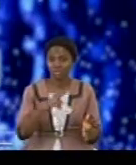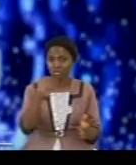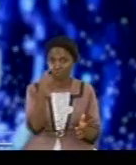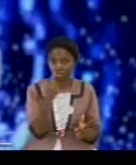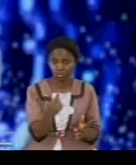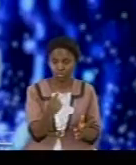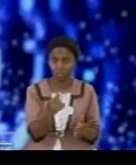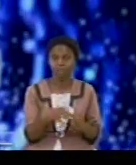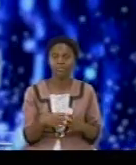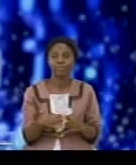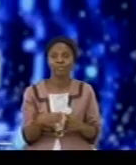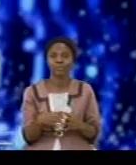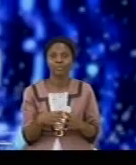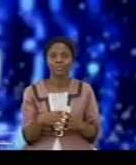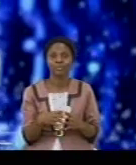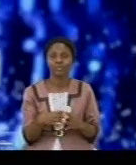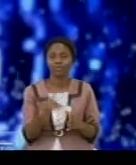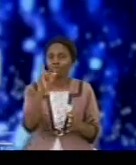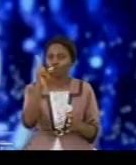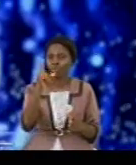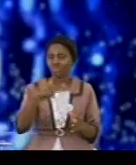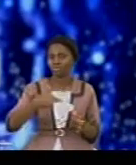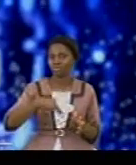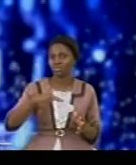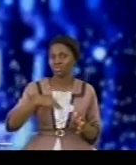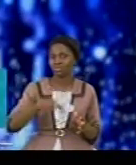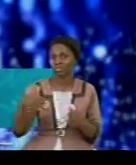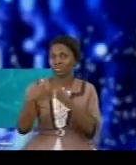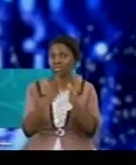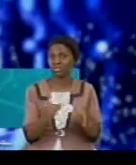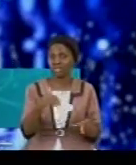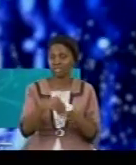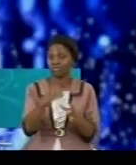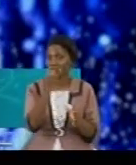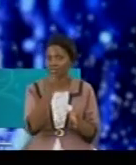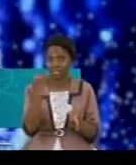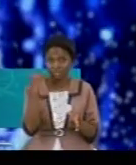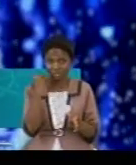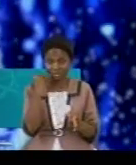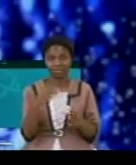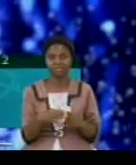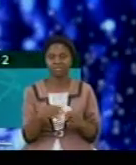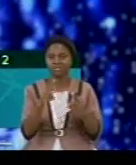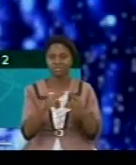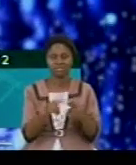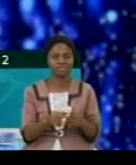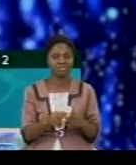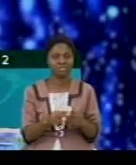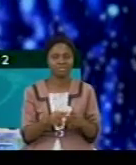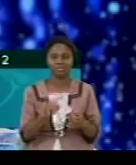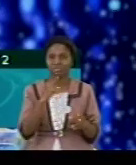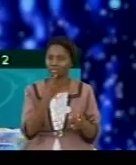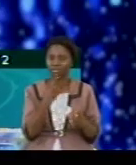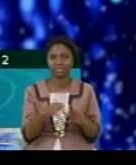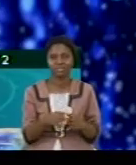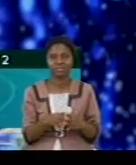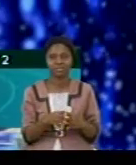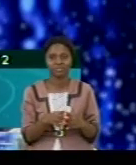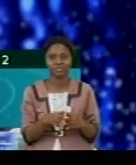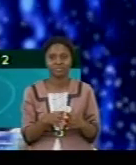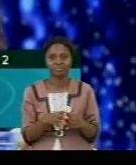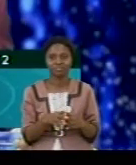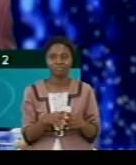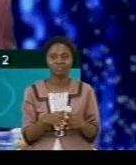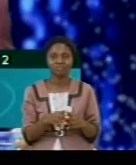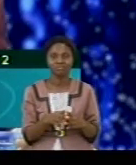one religious leader in Israel, very vital, the main issue, if anybody will cross from